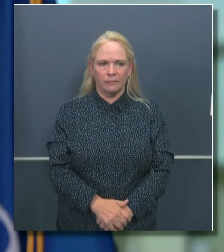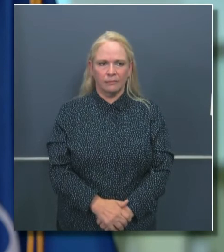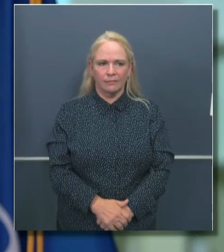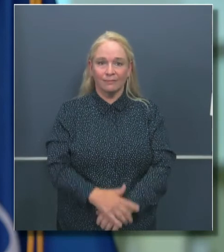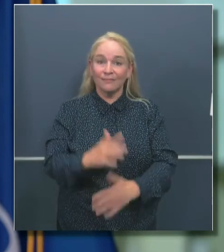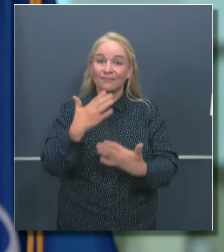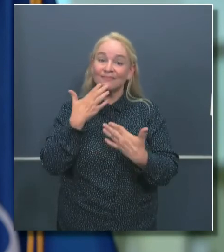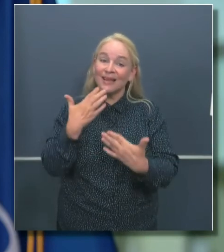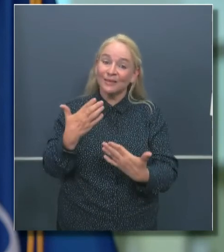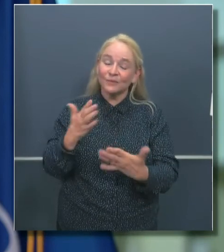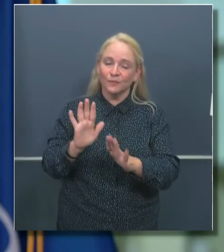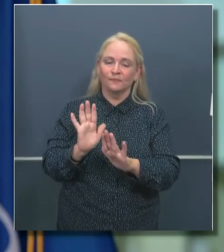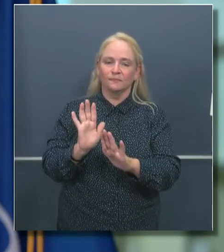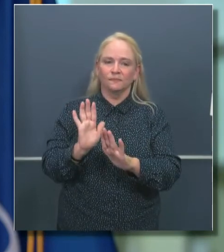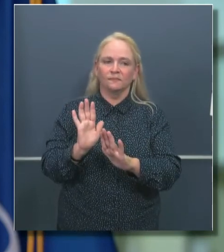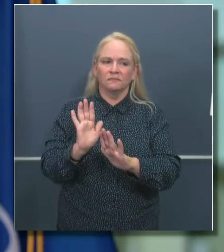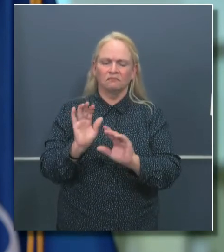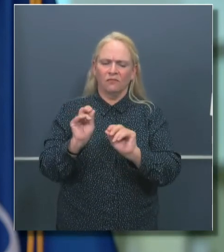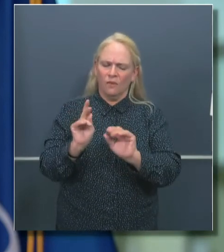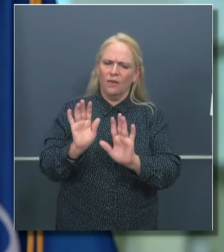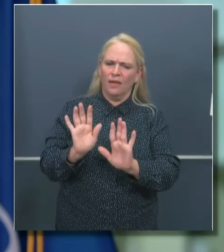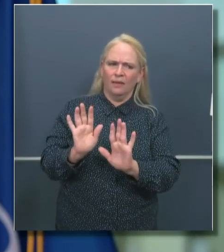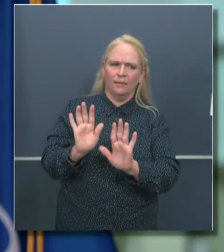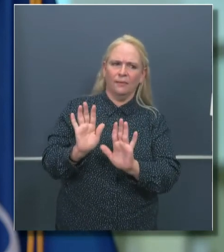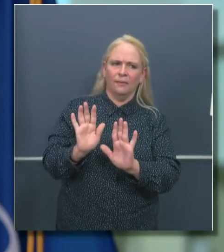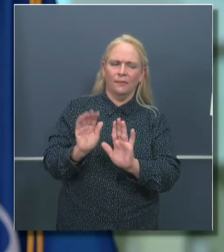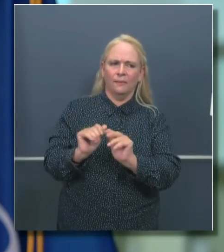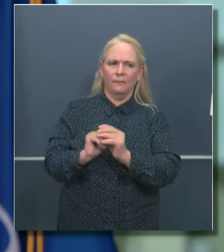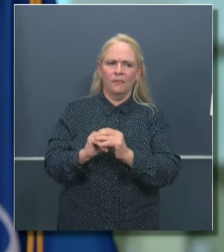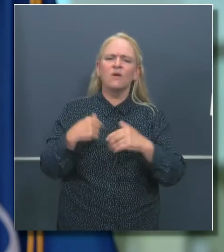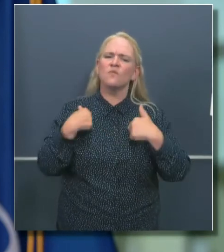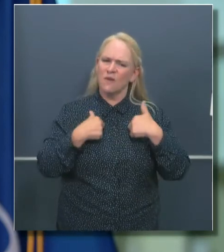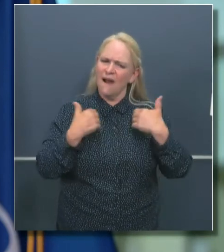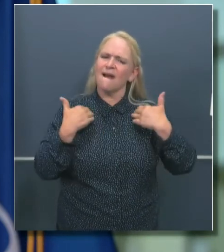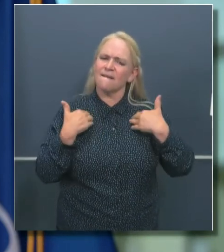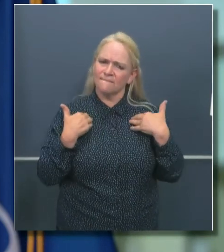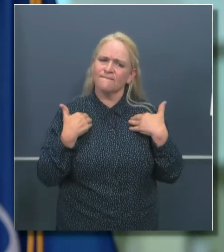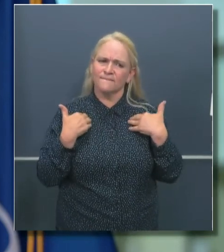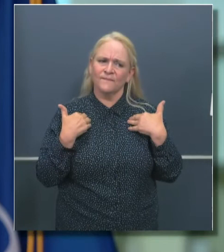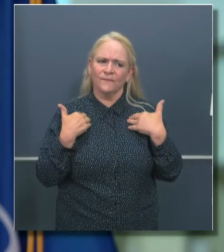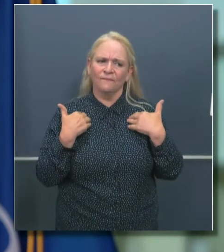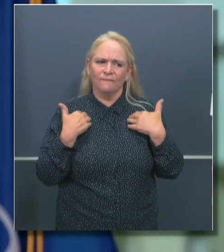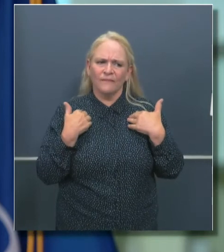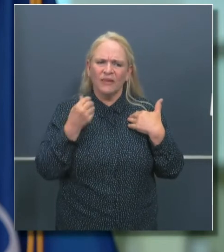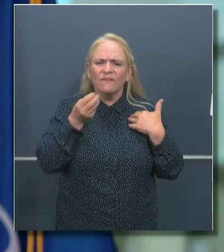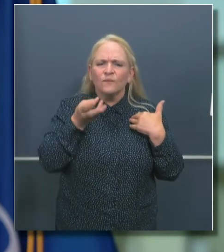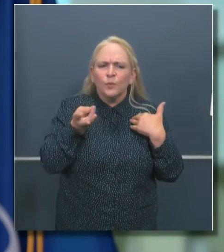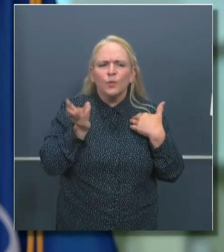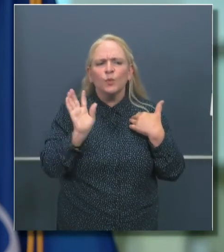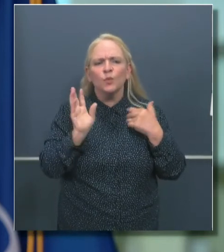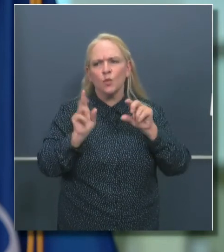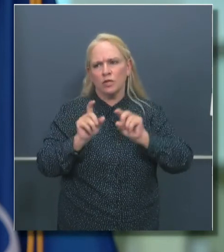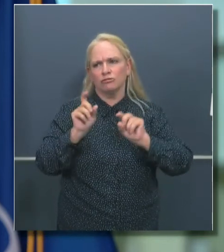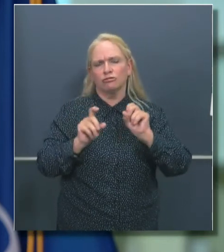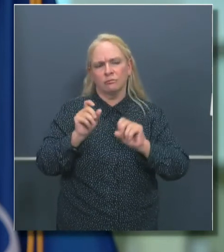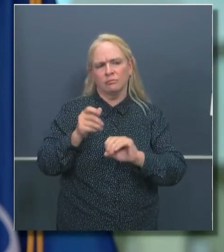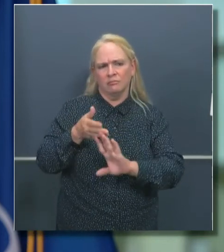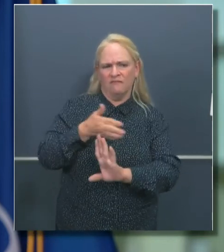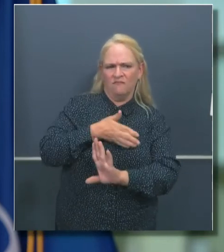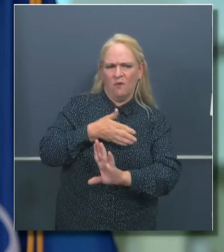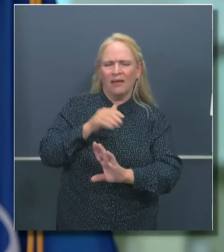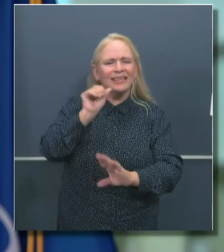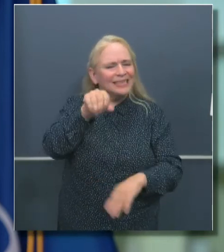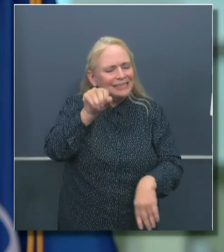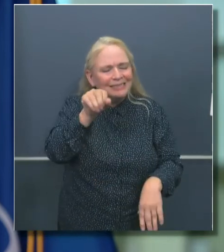to reinforce a response I had to a few questions prior. Opportunity to reinforce what we